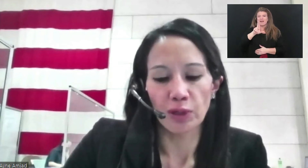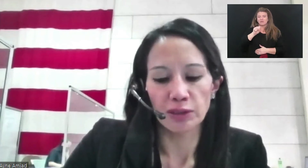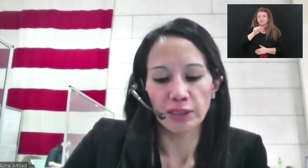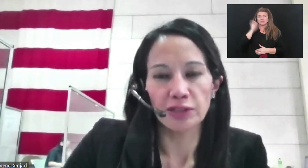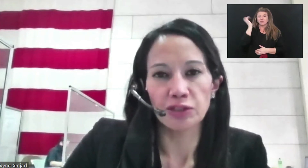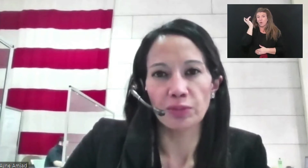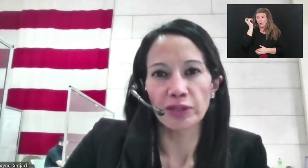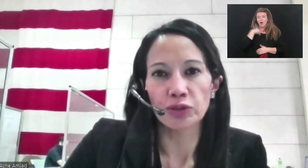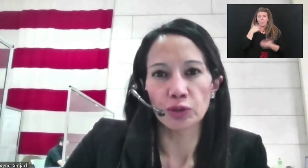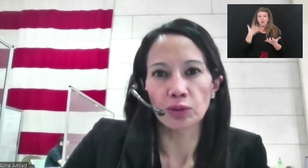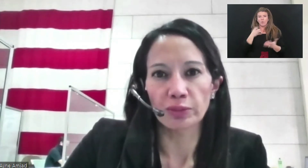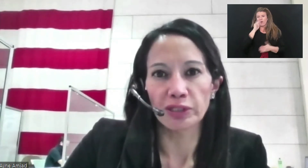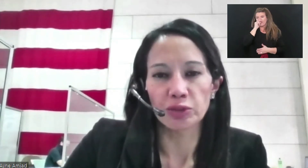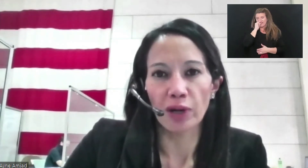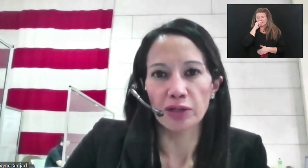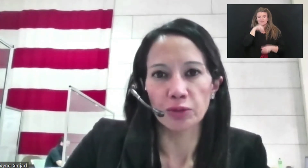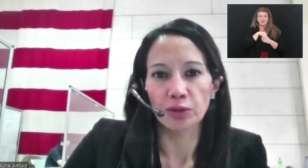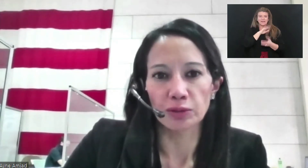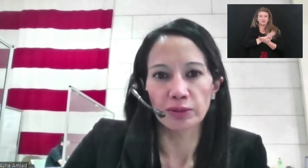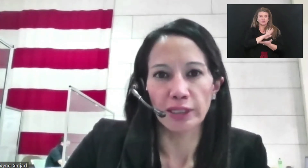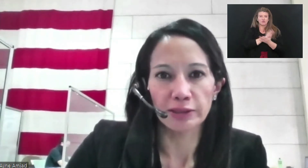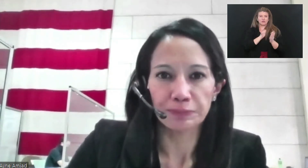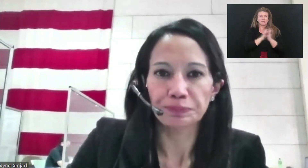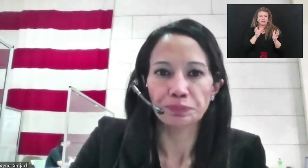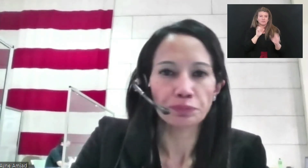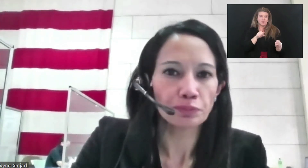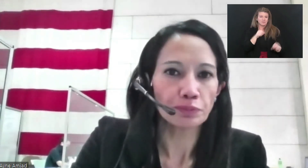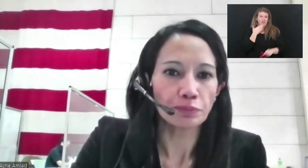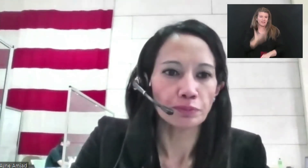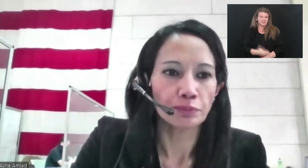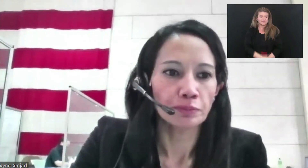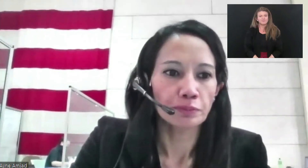we want kids to be in school as much as possible. Thanks.